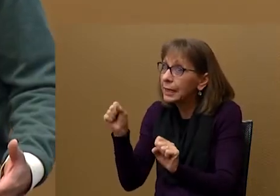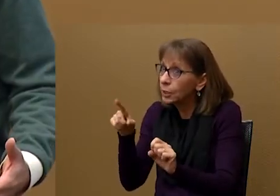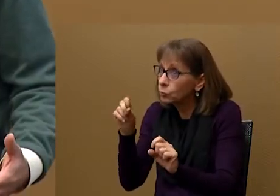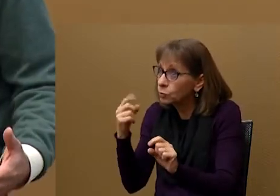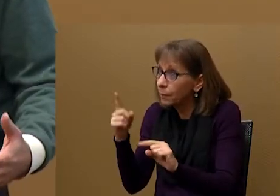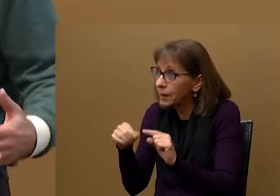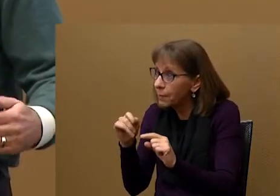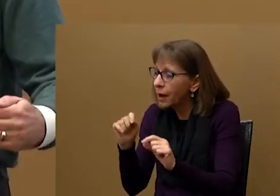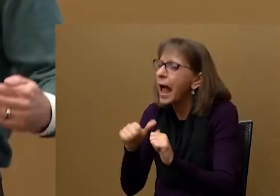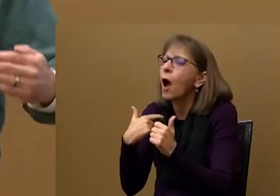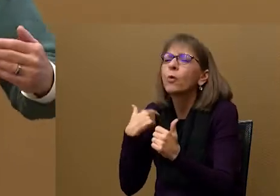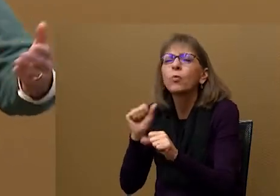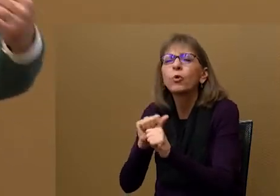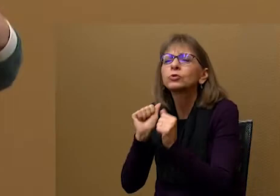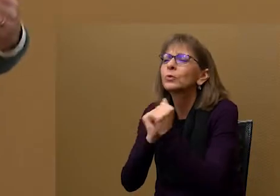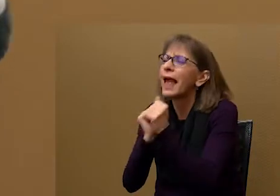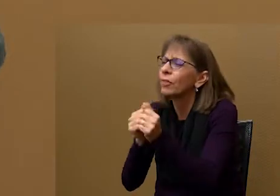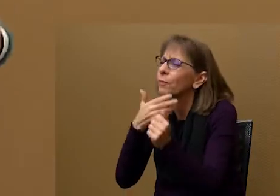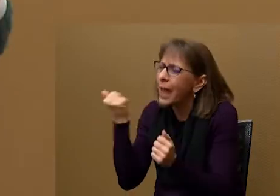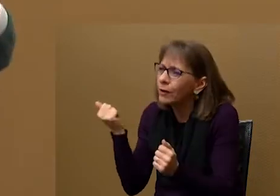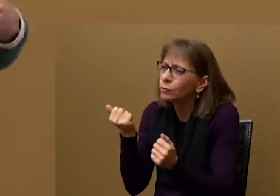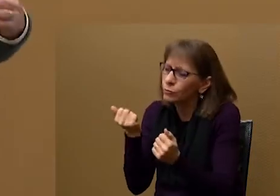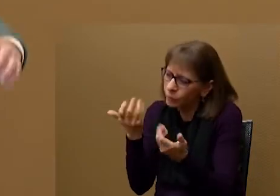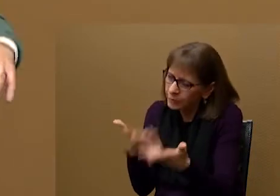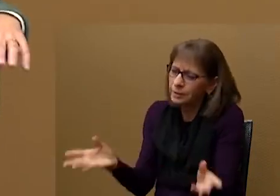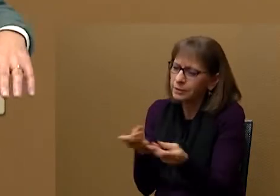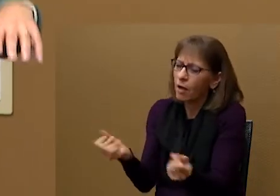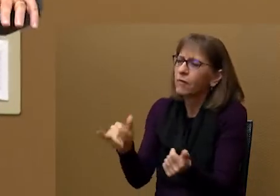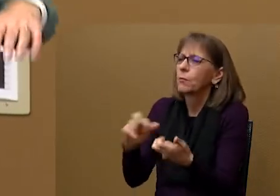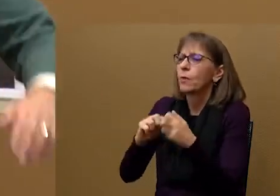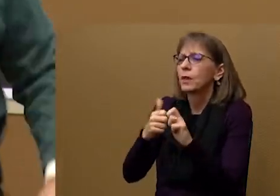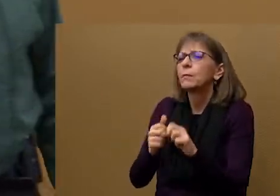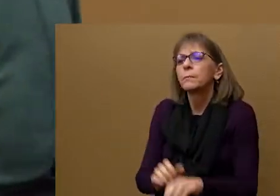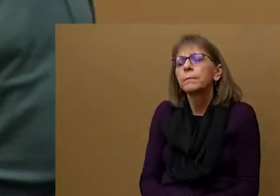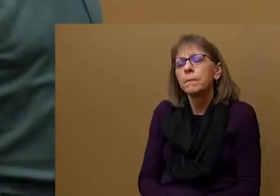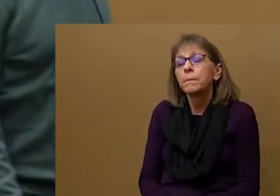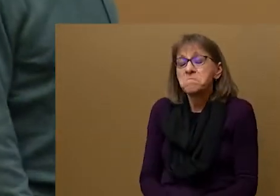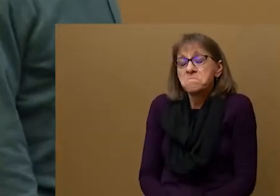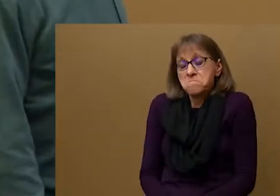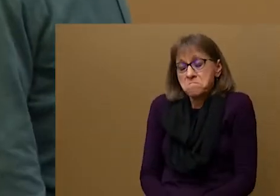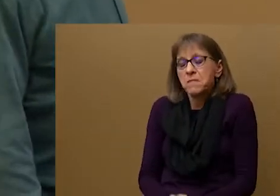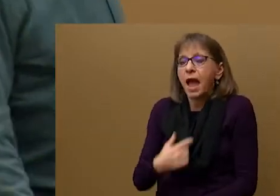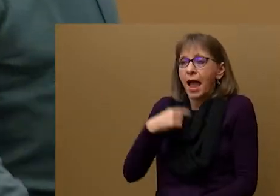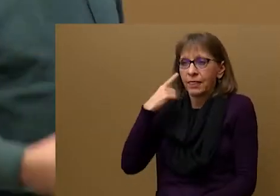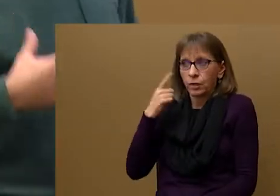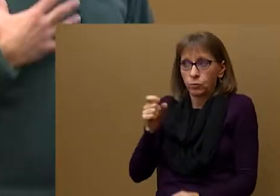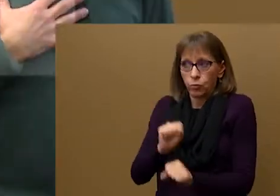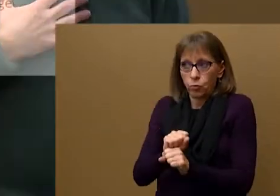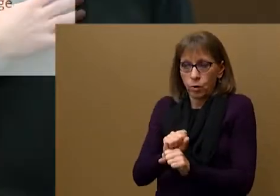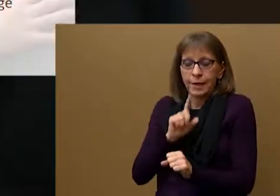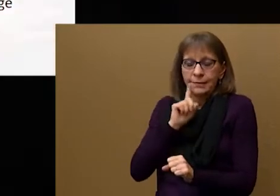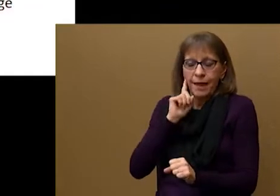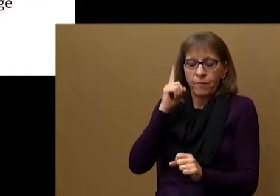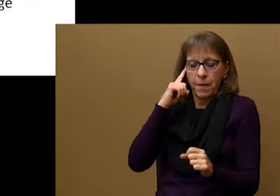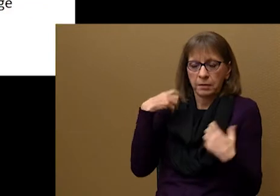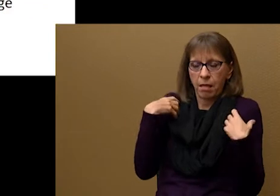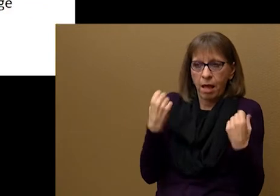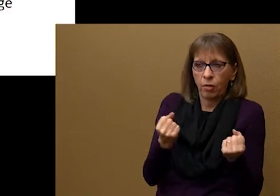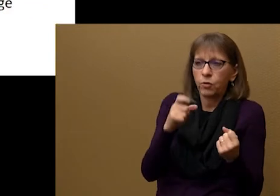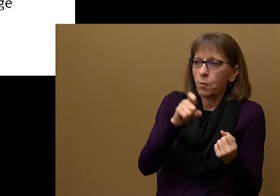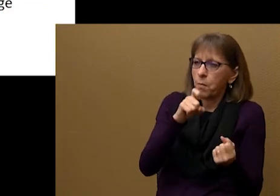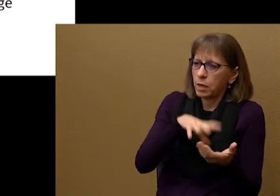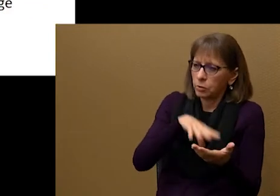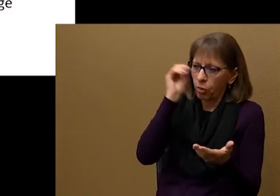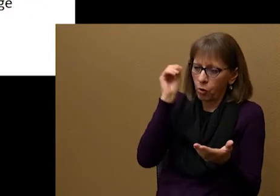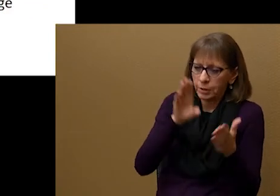about it? Or, you know, how can we work together better on trying to overcome that problem? I think when you work in